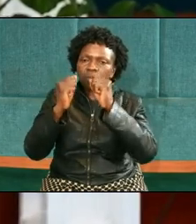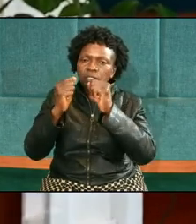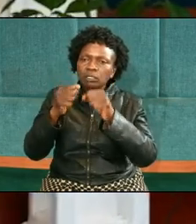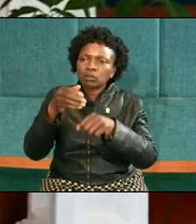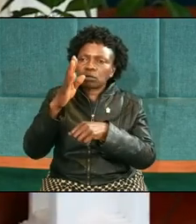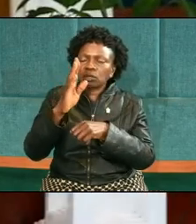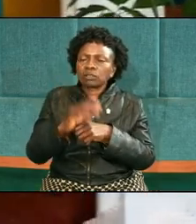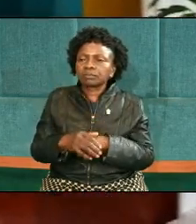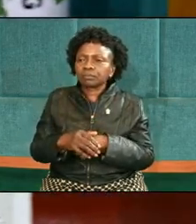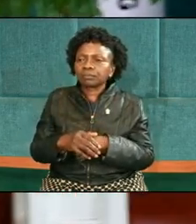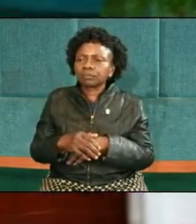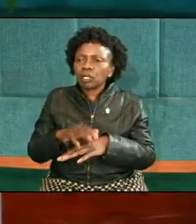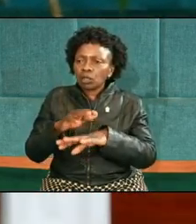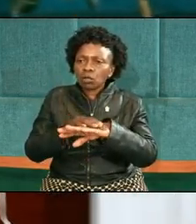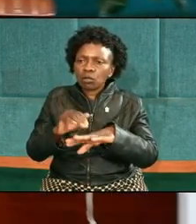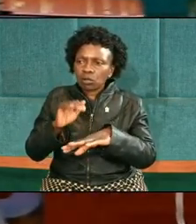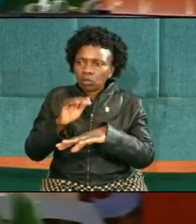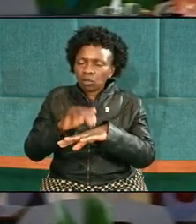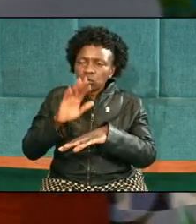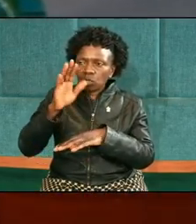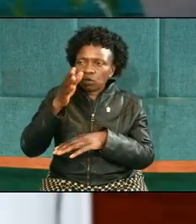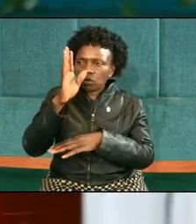on your God.